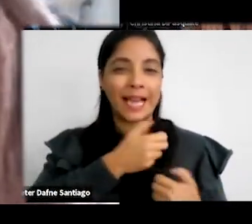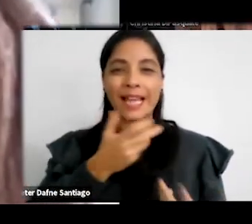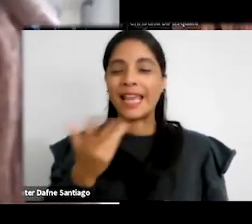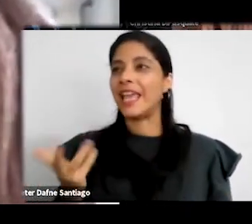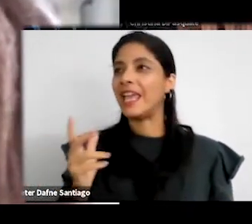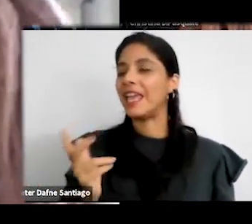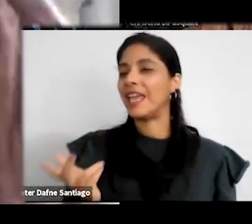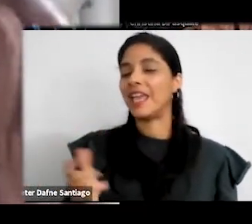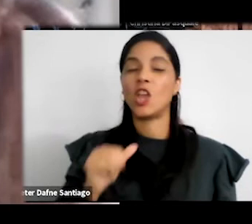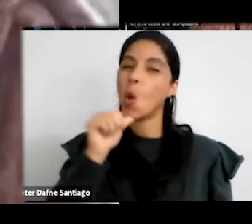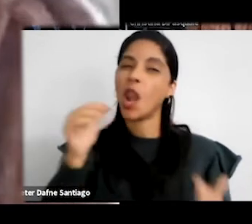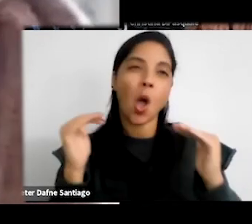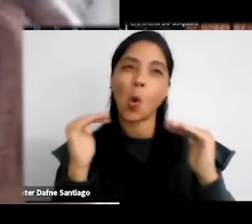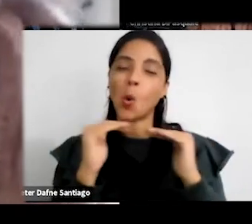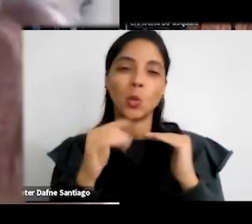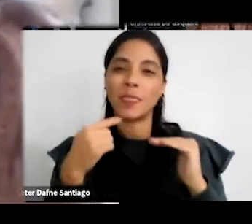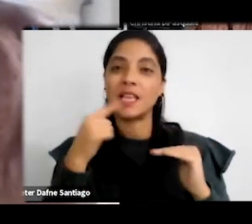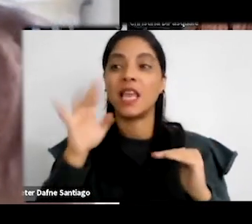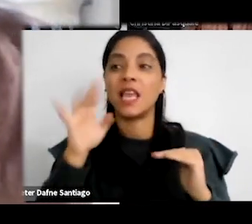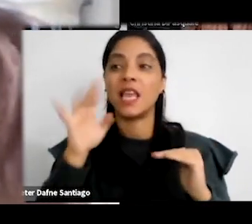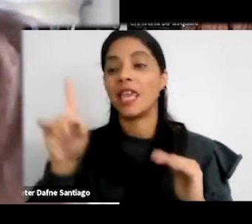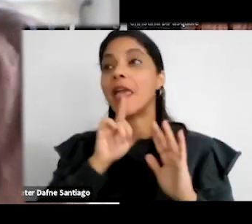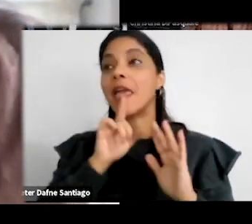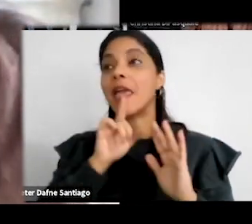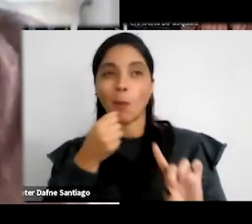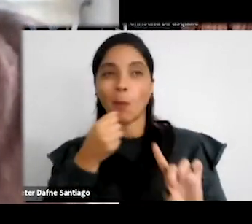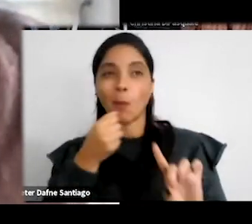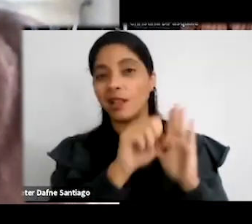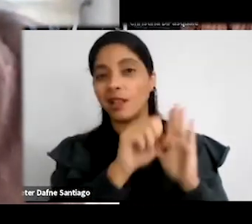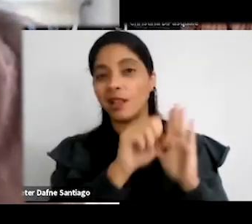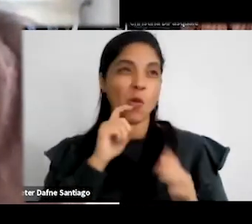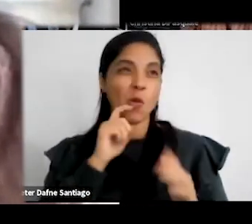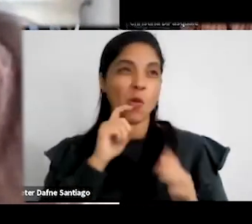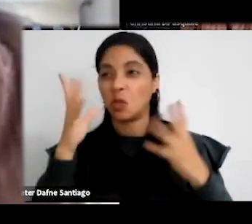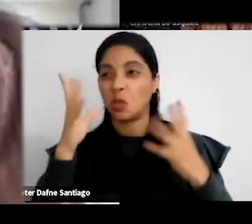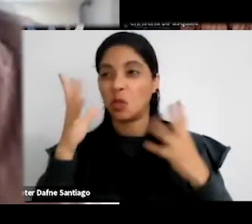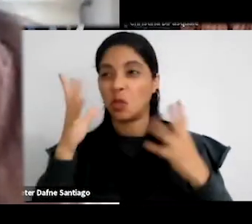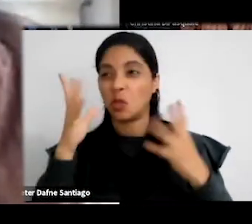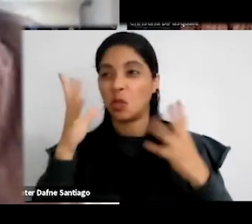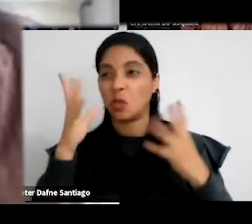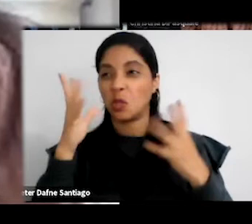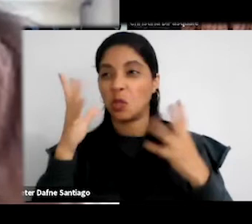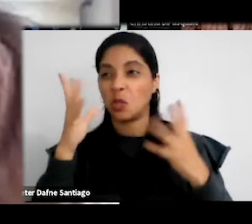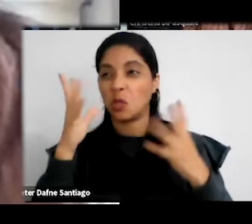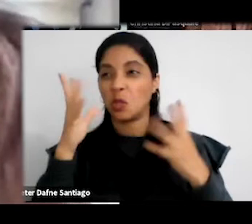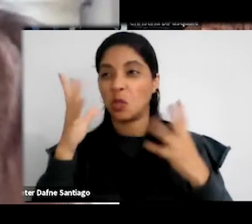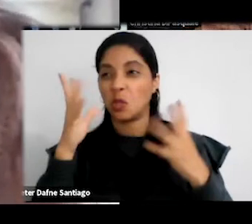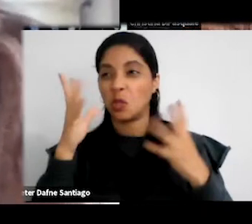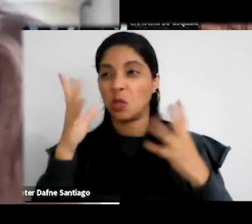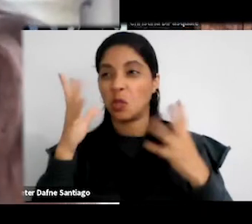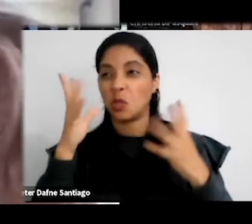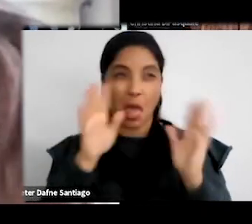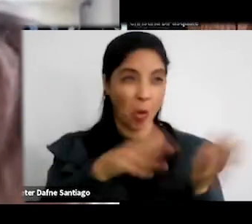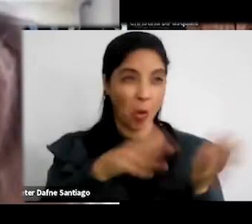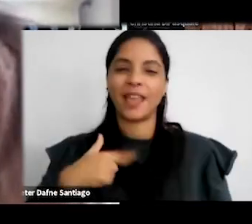really bloody coup. They had all these issues. They fired Jose Garcia from the show. They also fired him from an independent teaching position that